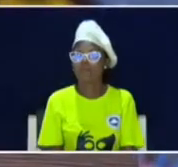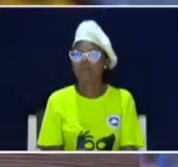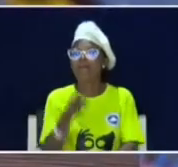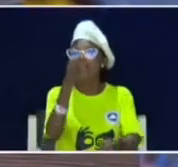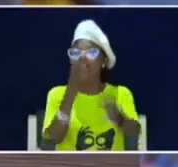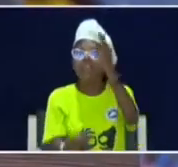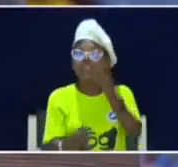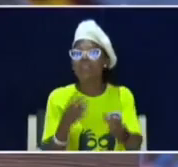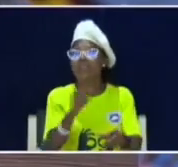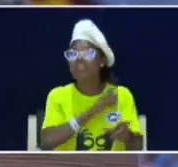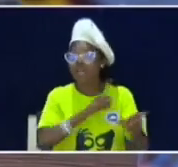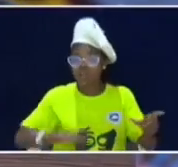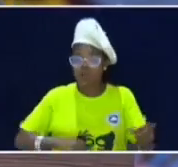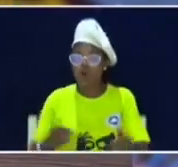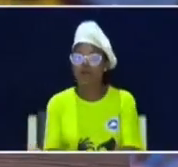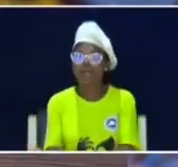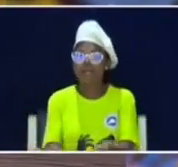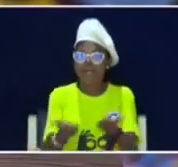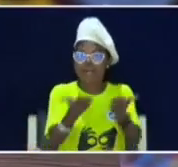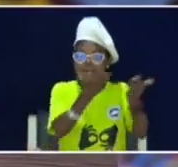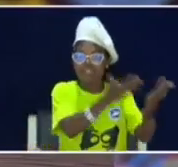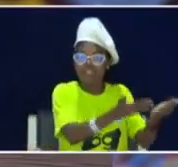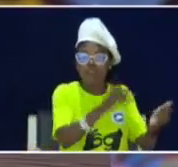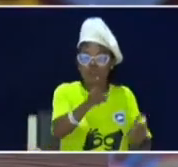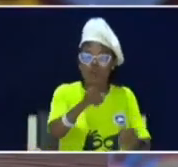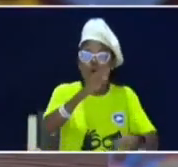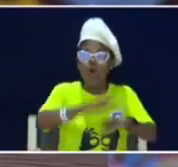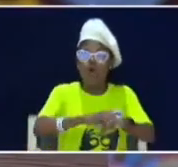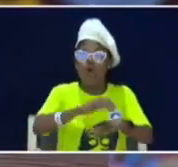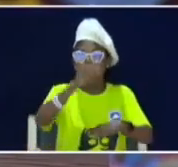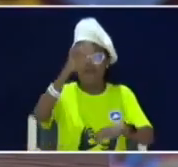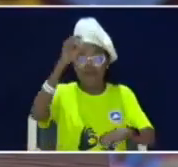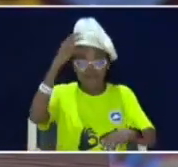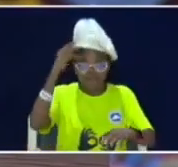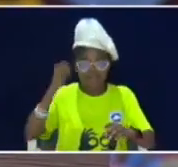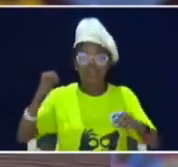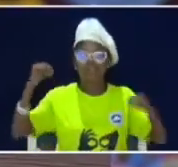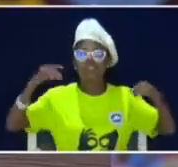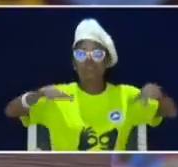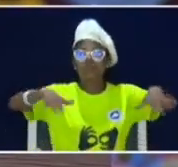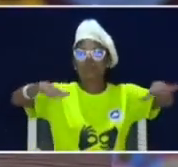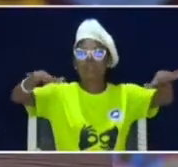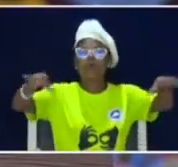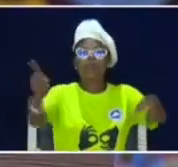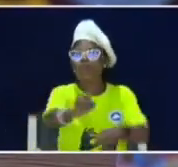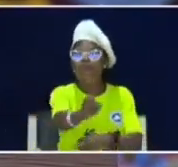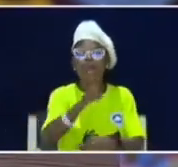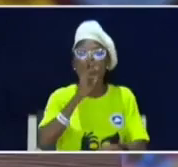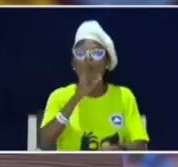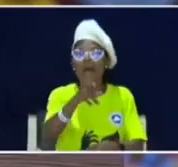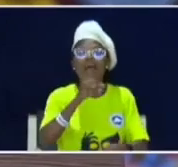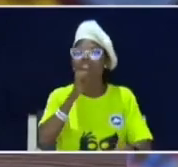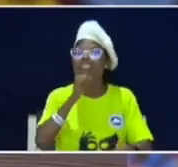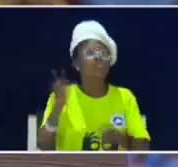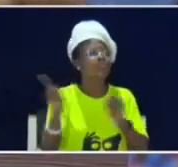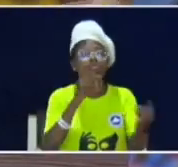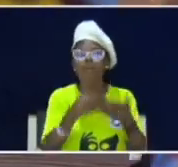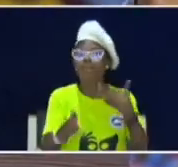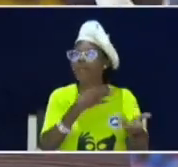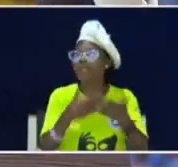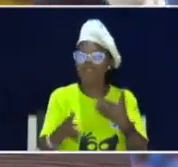If the Lord carries you on his wing, where you are does not matter. He